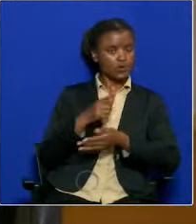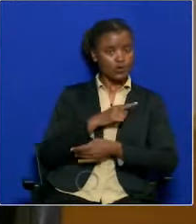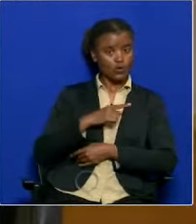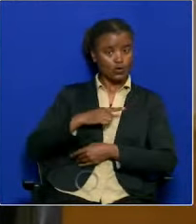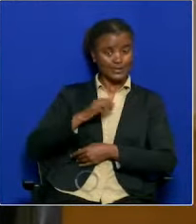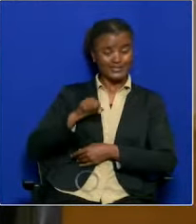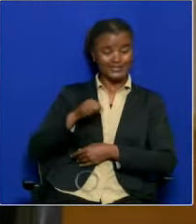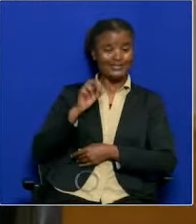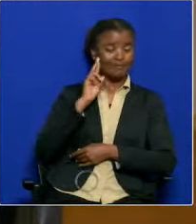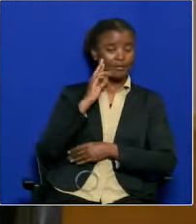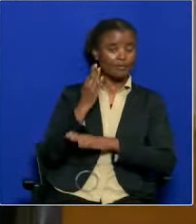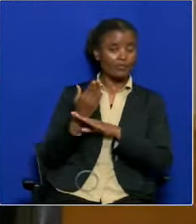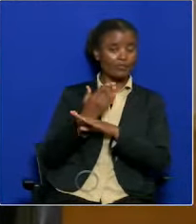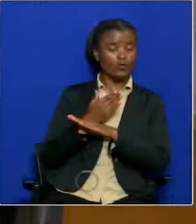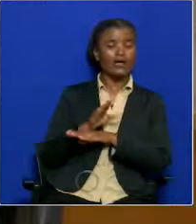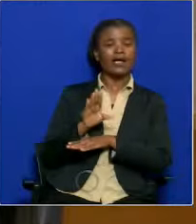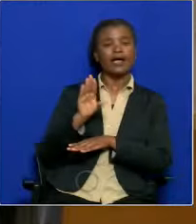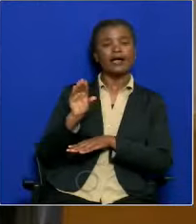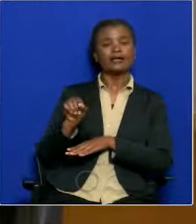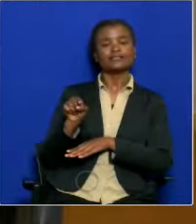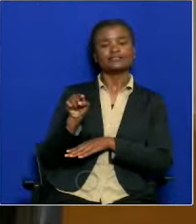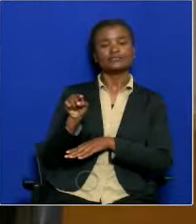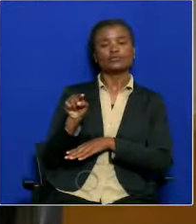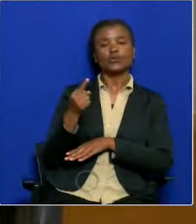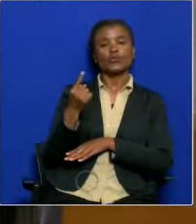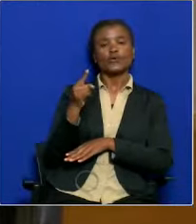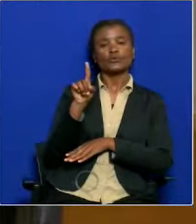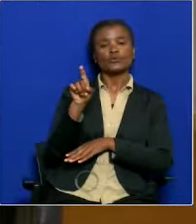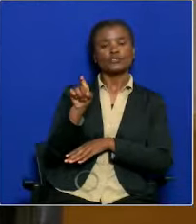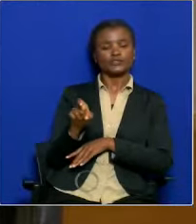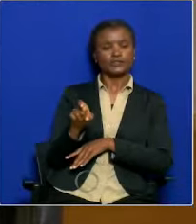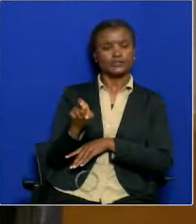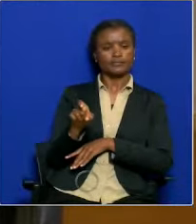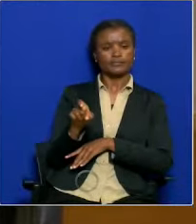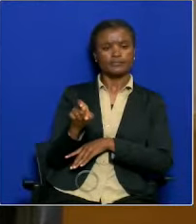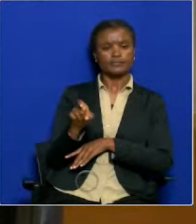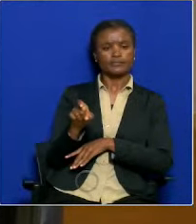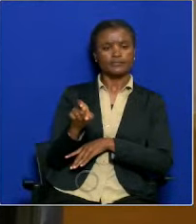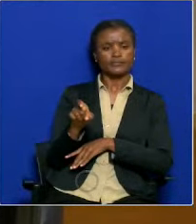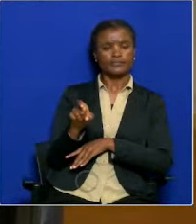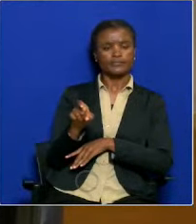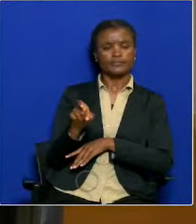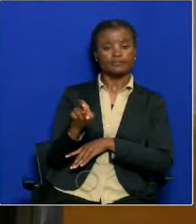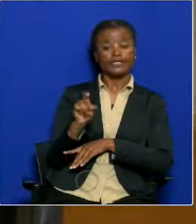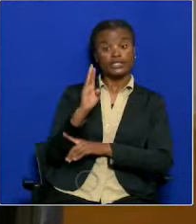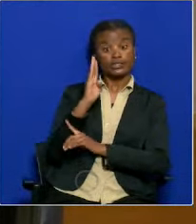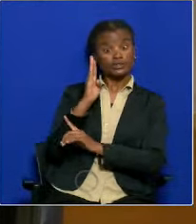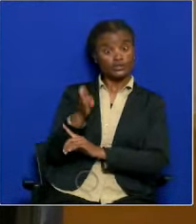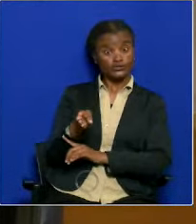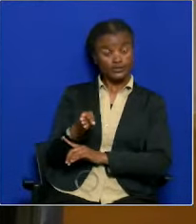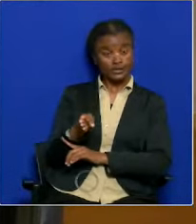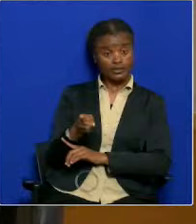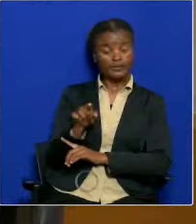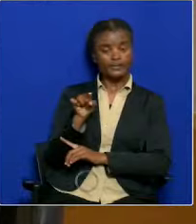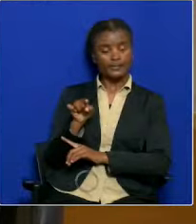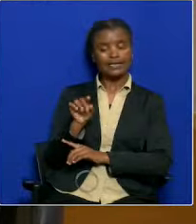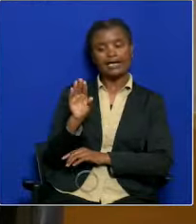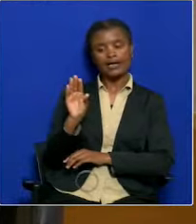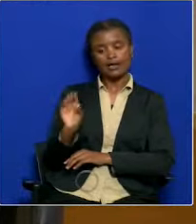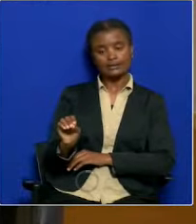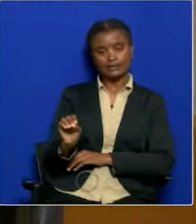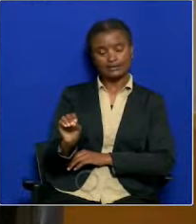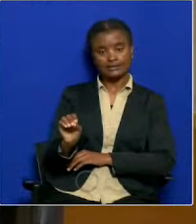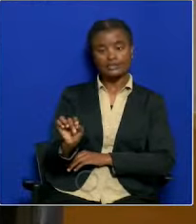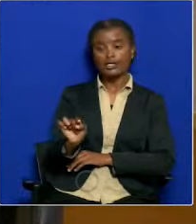question, and I did so deliberately. I asked you, would you ask for